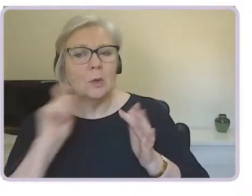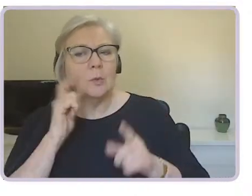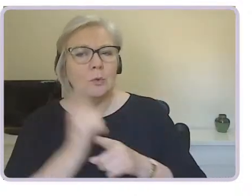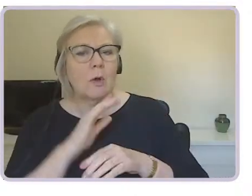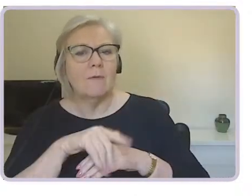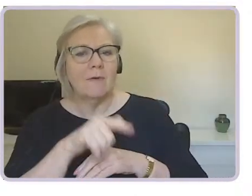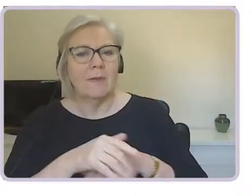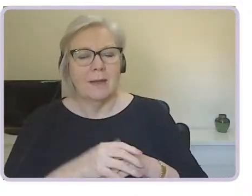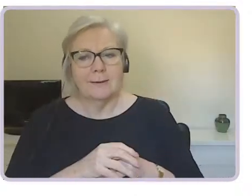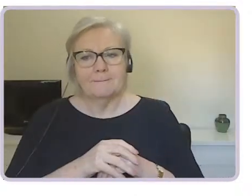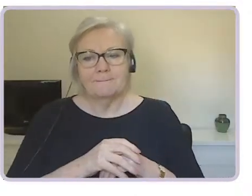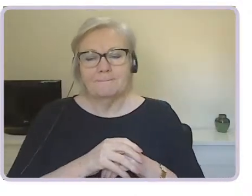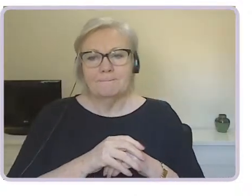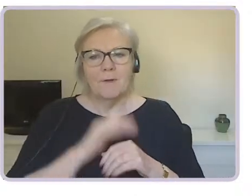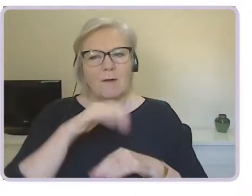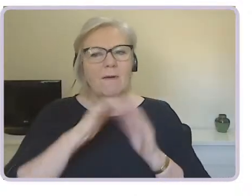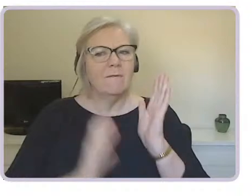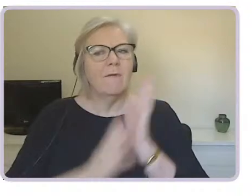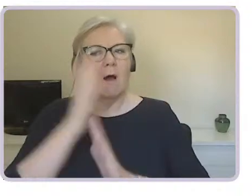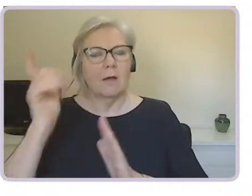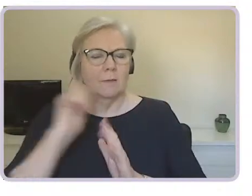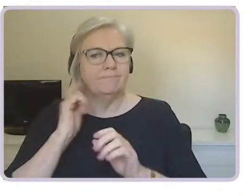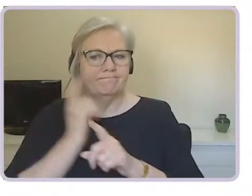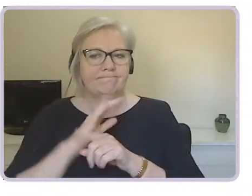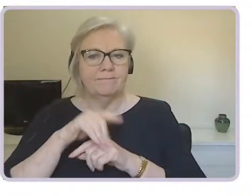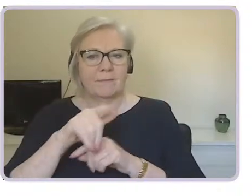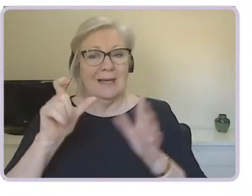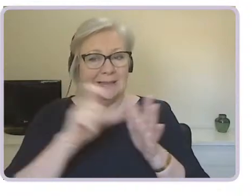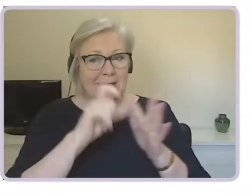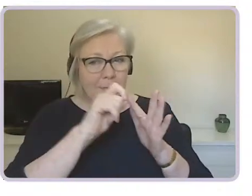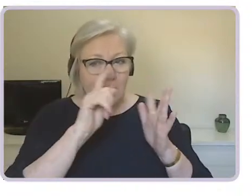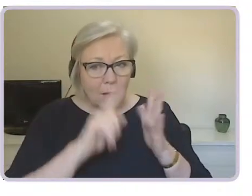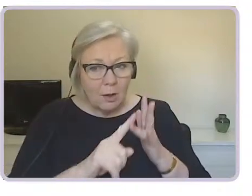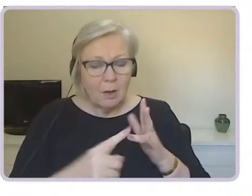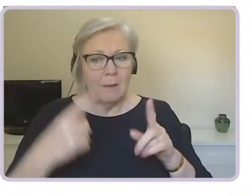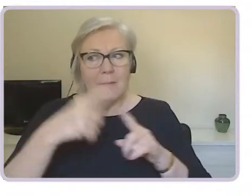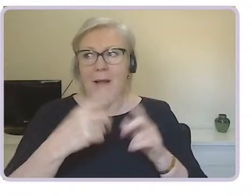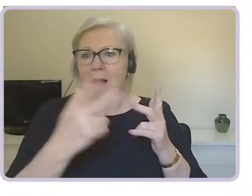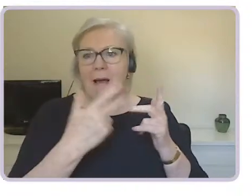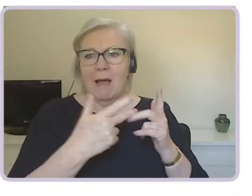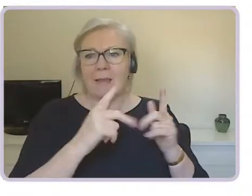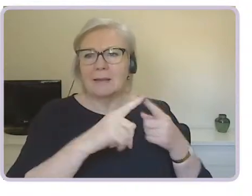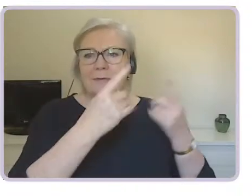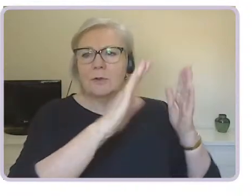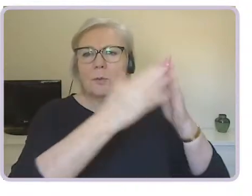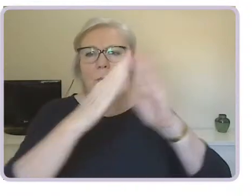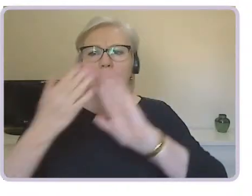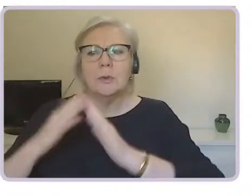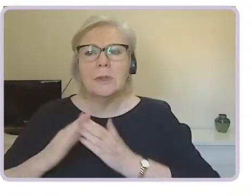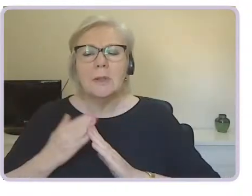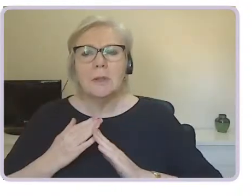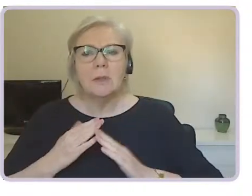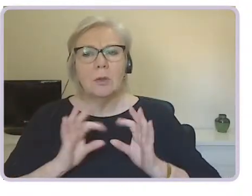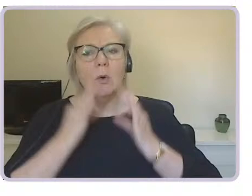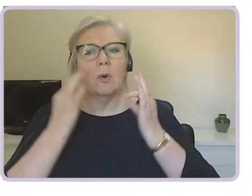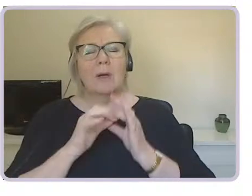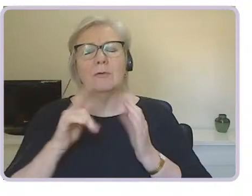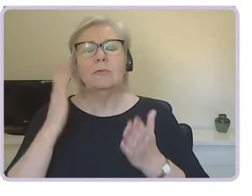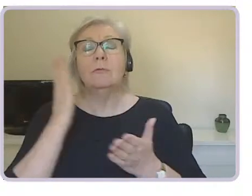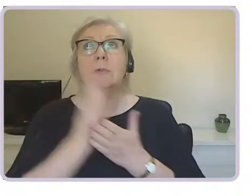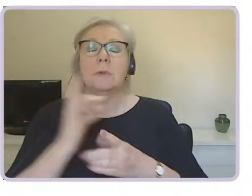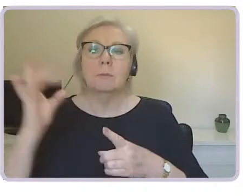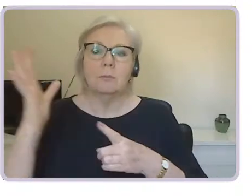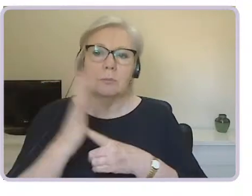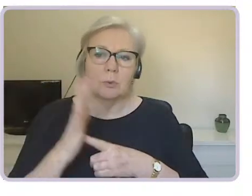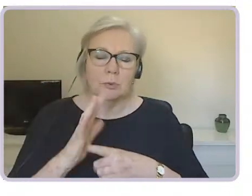bushfires. And that's where the role of DPOs and various other community organisations are really important.